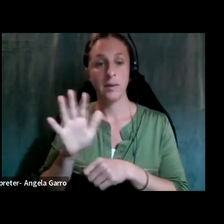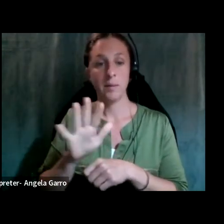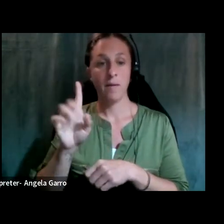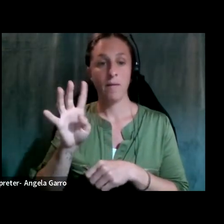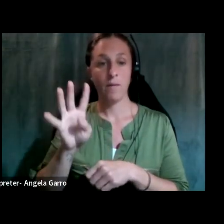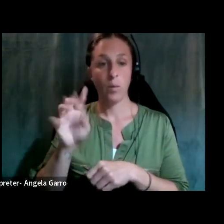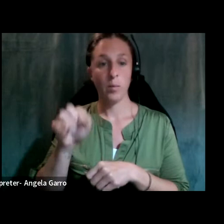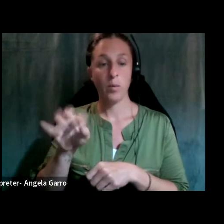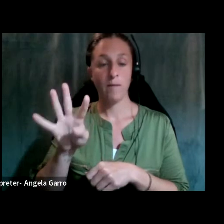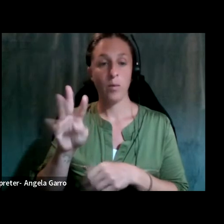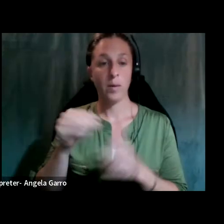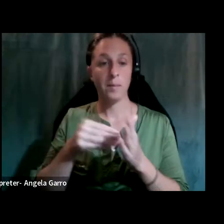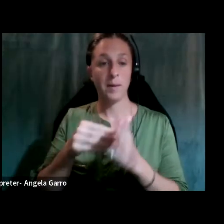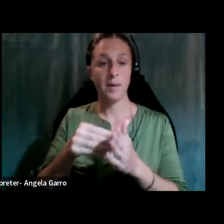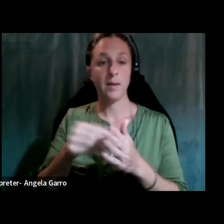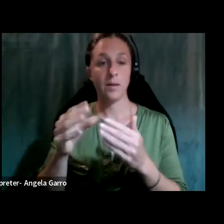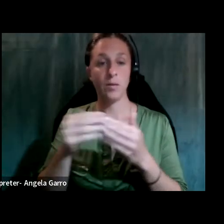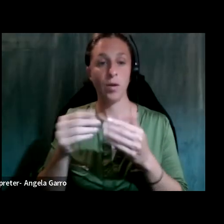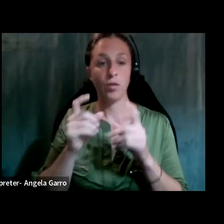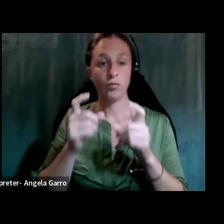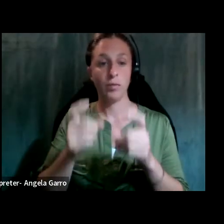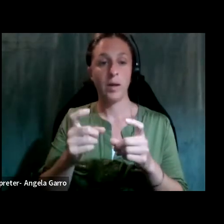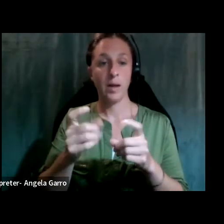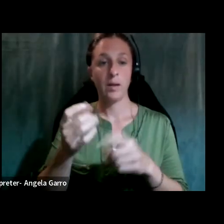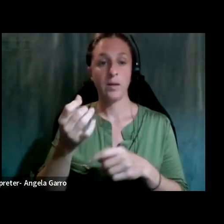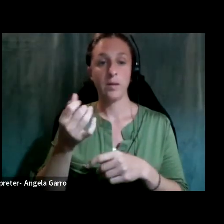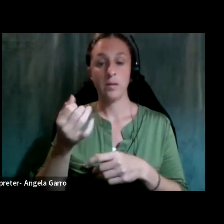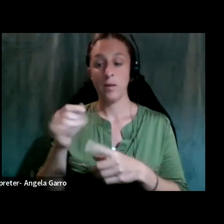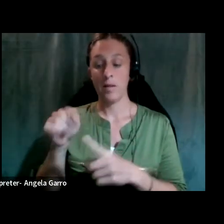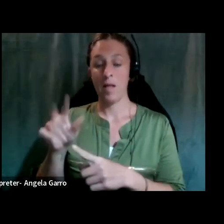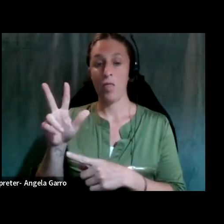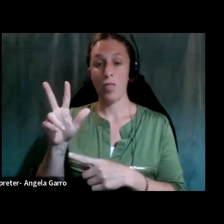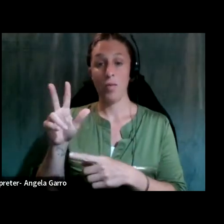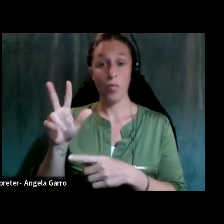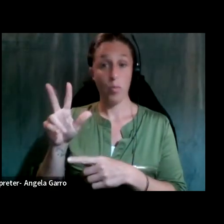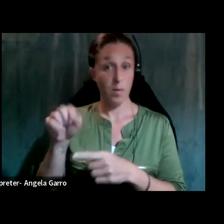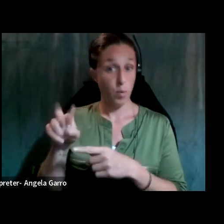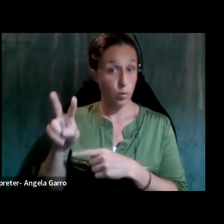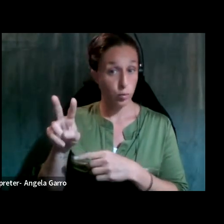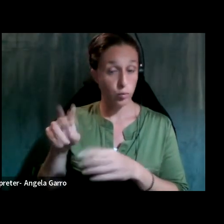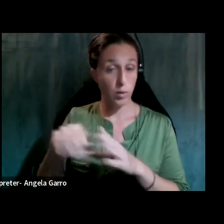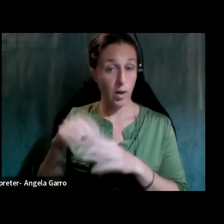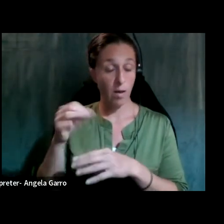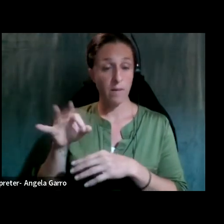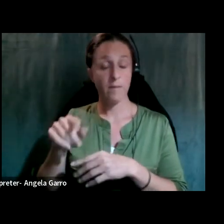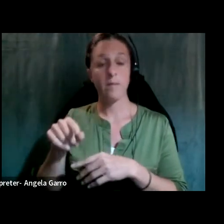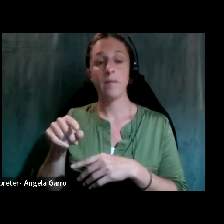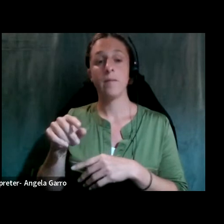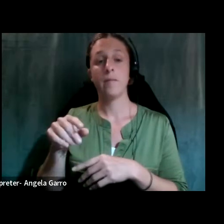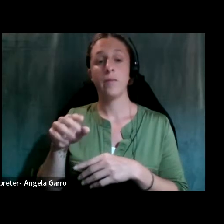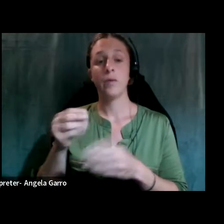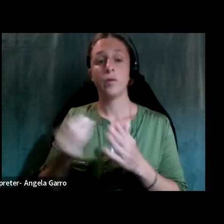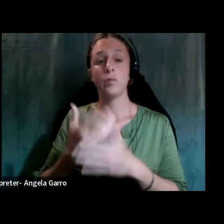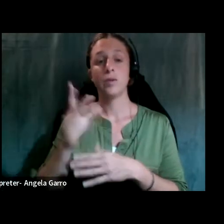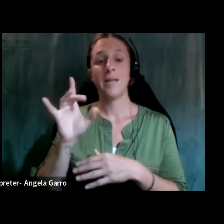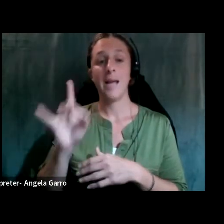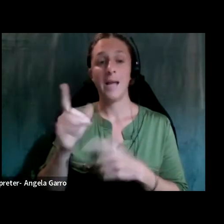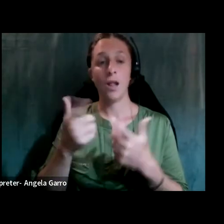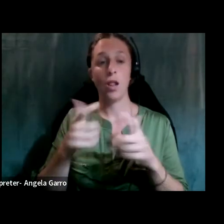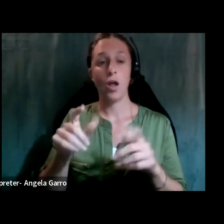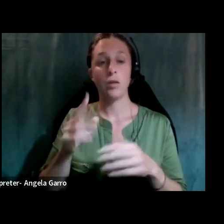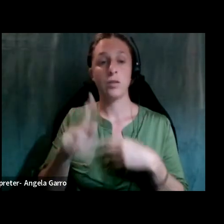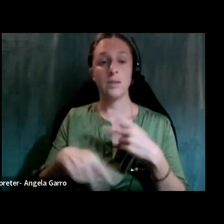$4.4 million grant. Of that, $3.2 million was to purchase 8 large type